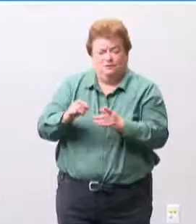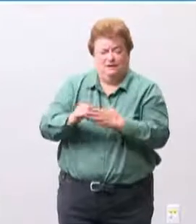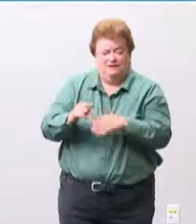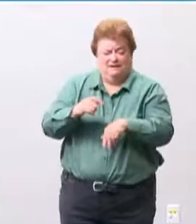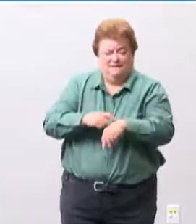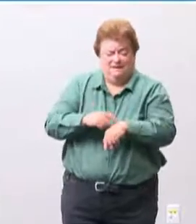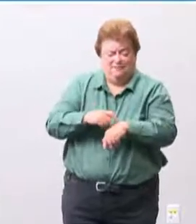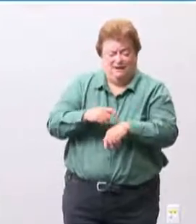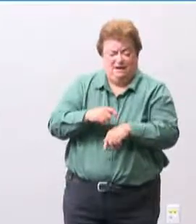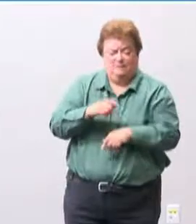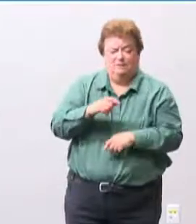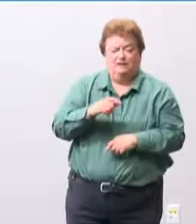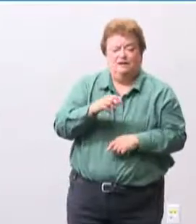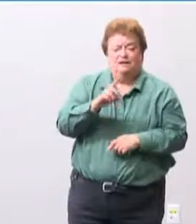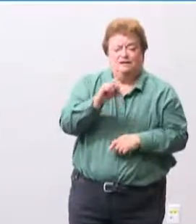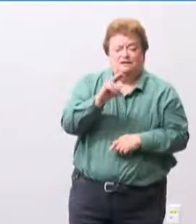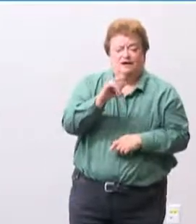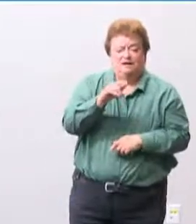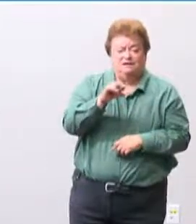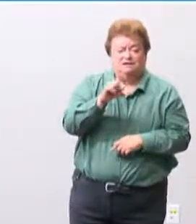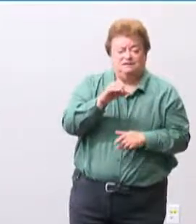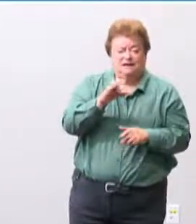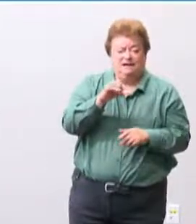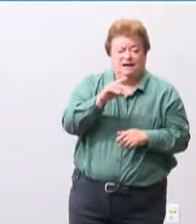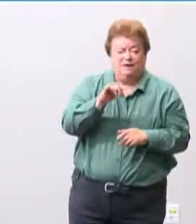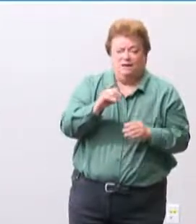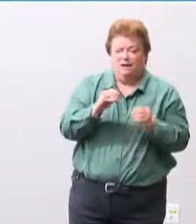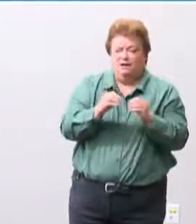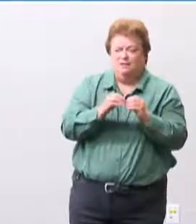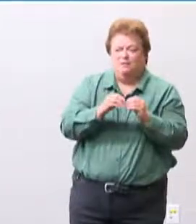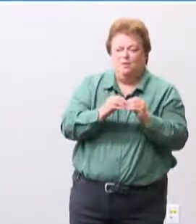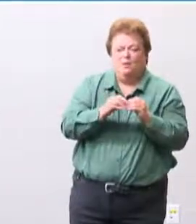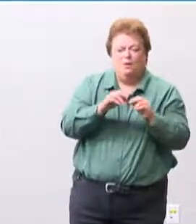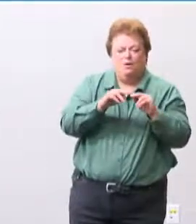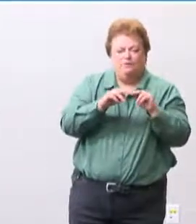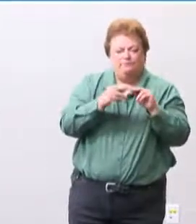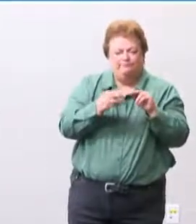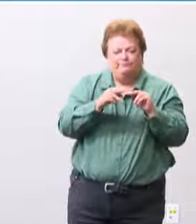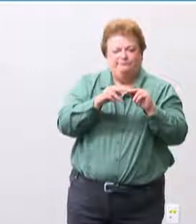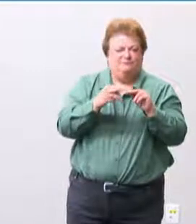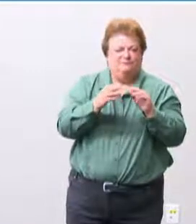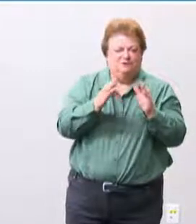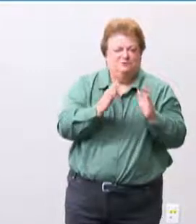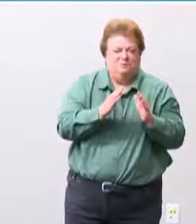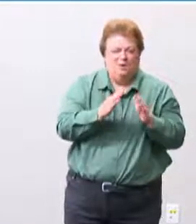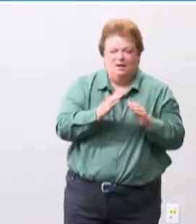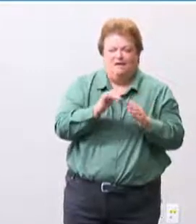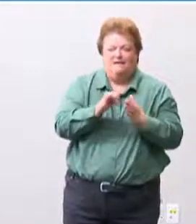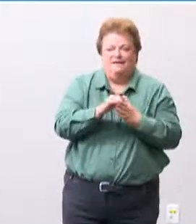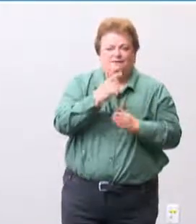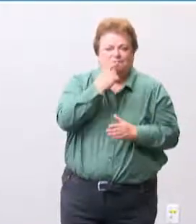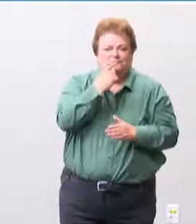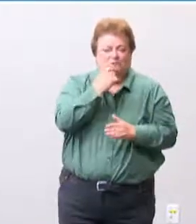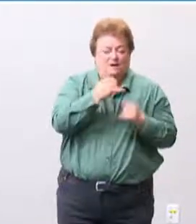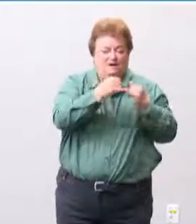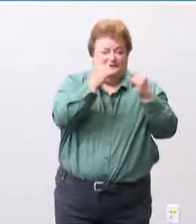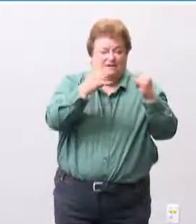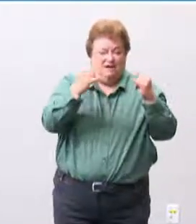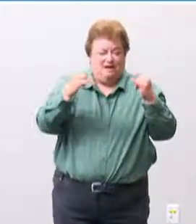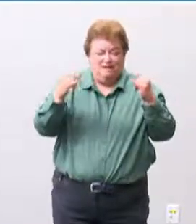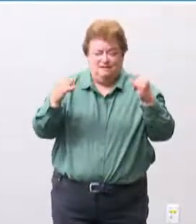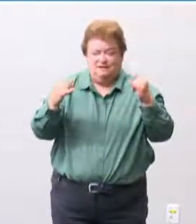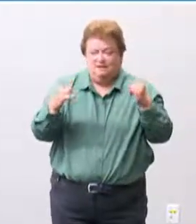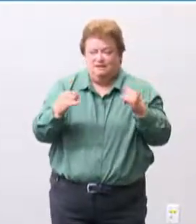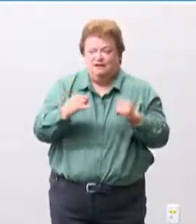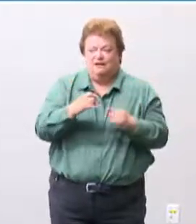period, Douglas County experienced a much more modest decline. That is indicated by the red line. Cases